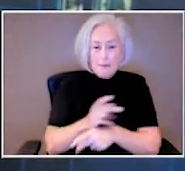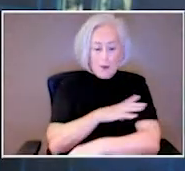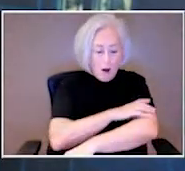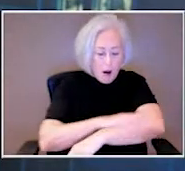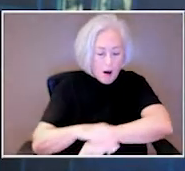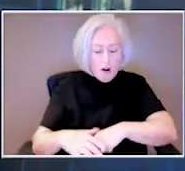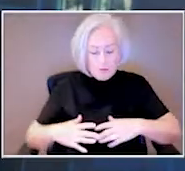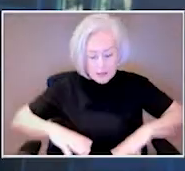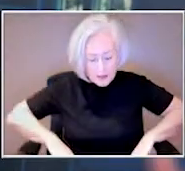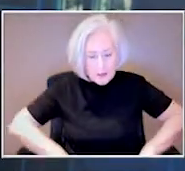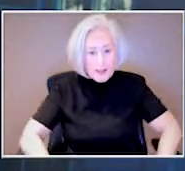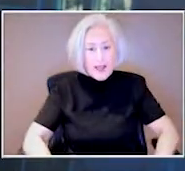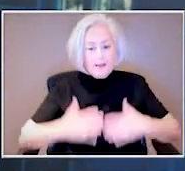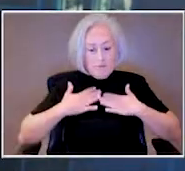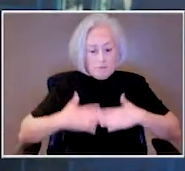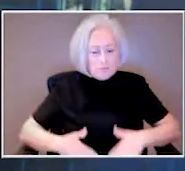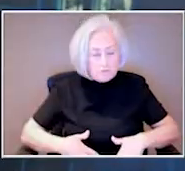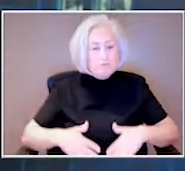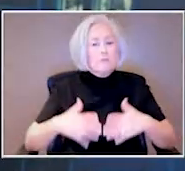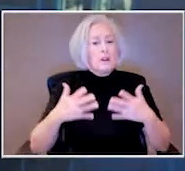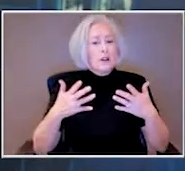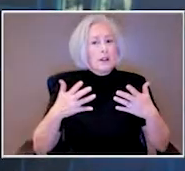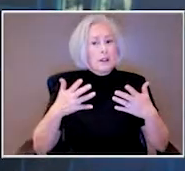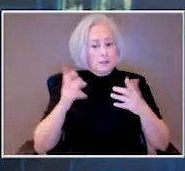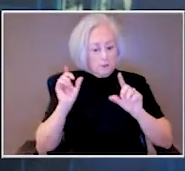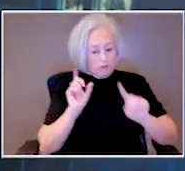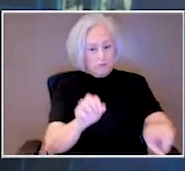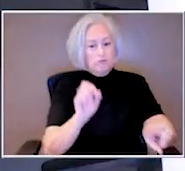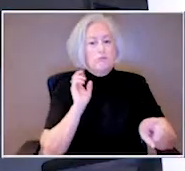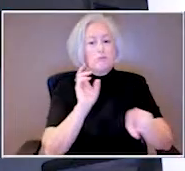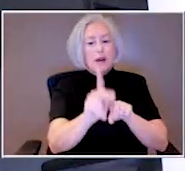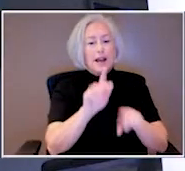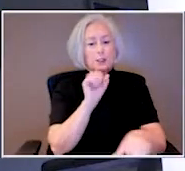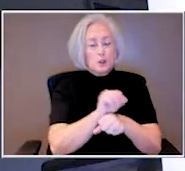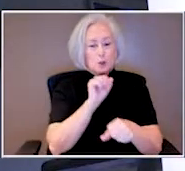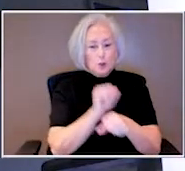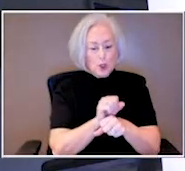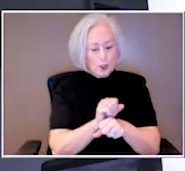work, to enjoy life, and to experience things. How rare are sarcomas